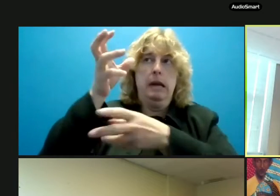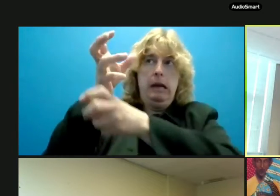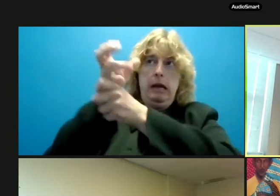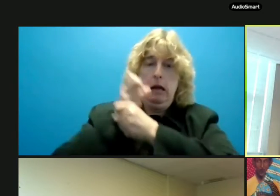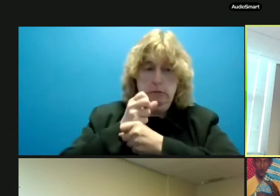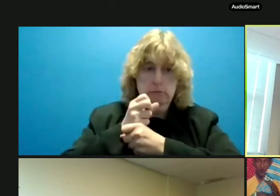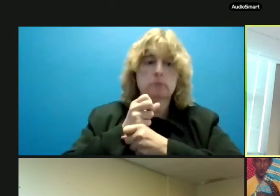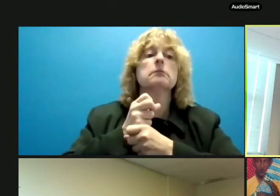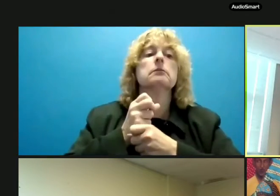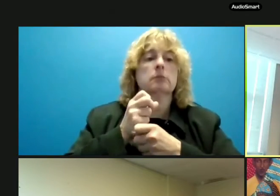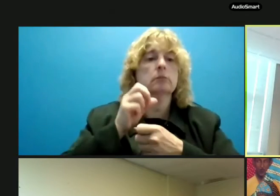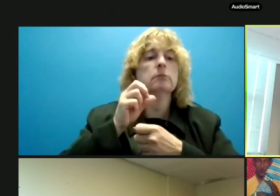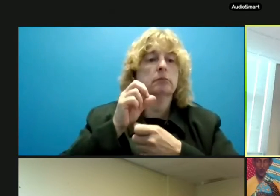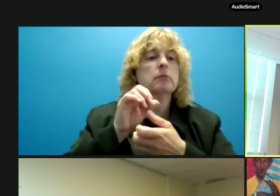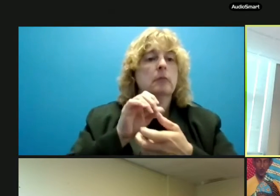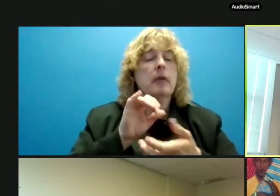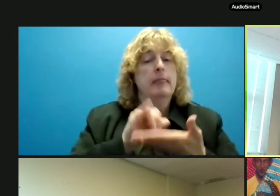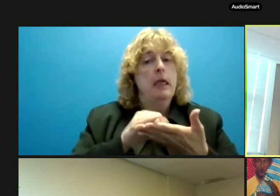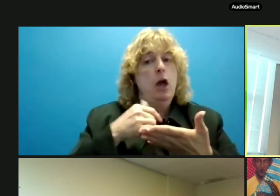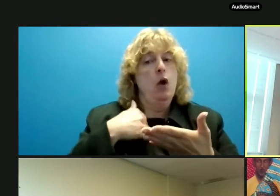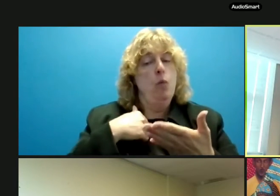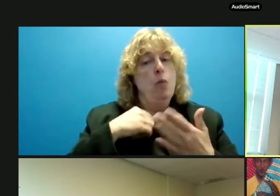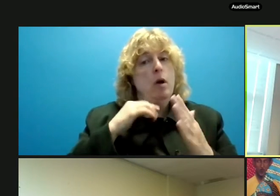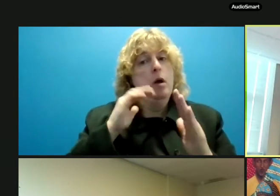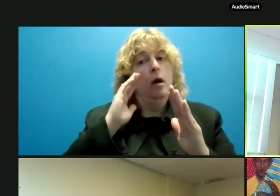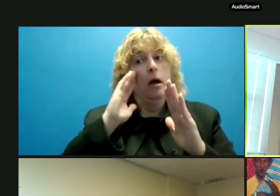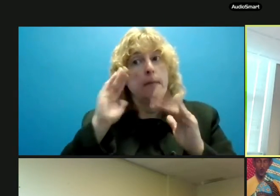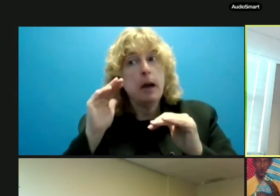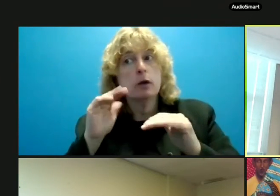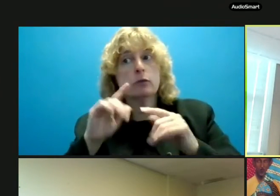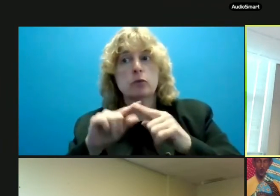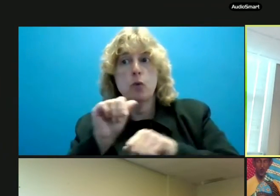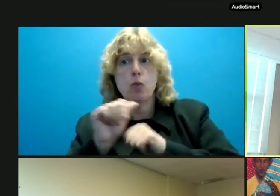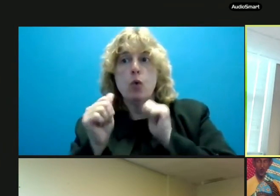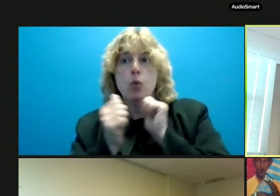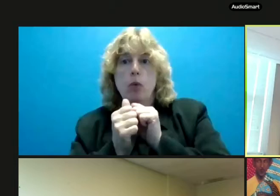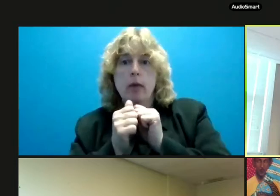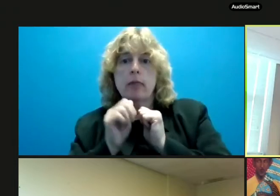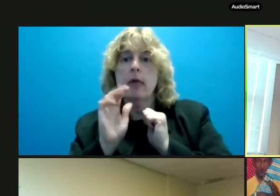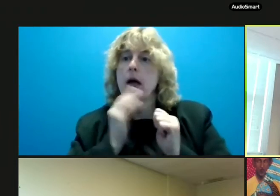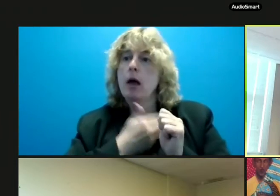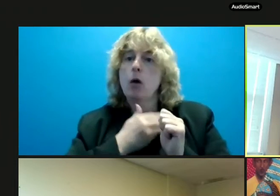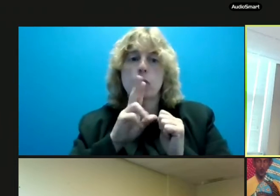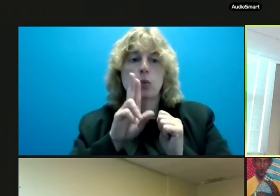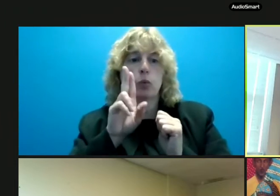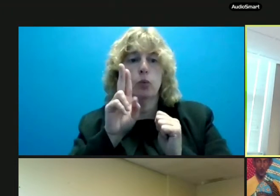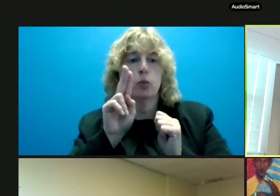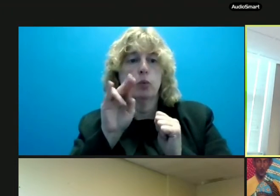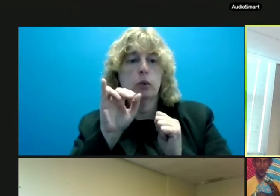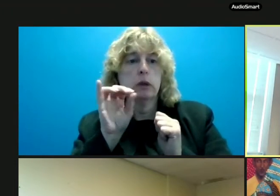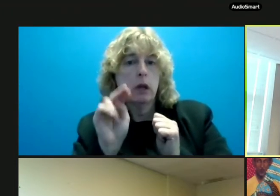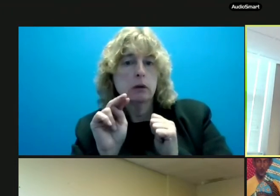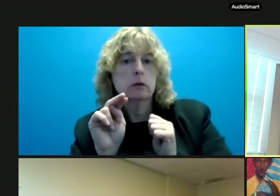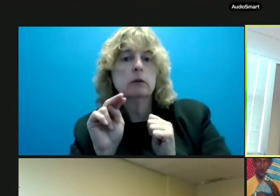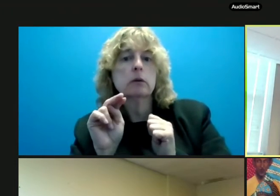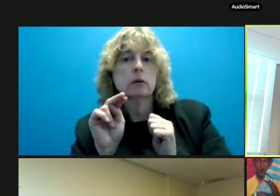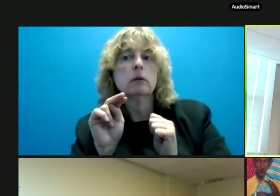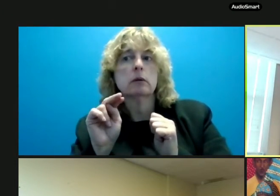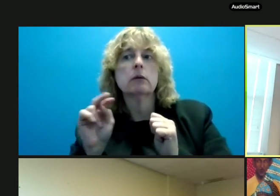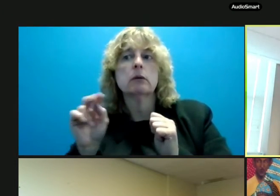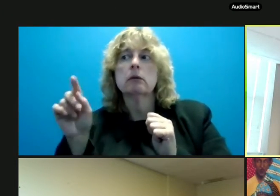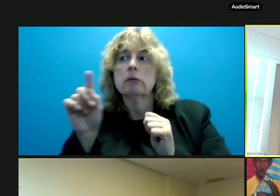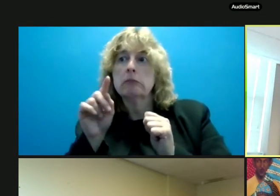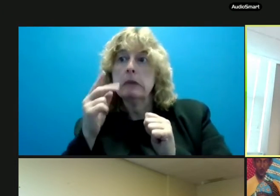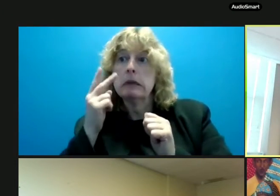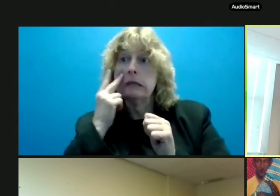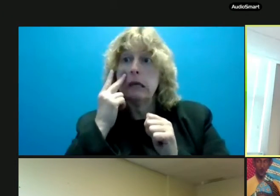work in partnership with our unions, we would see additional bonuses because that would be one-time money, but